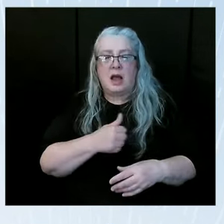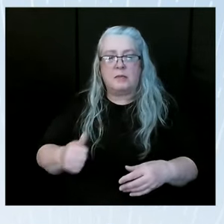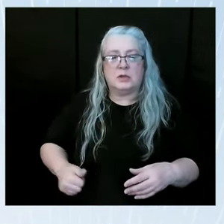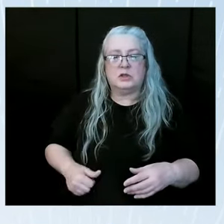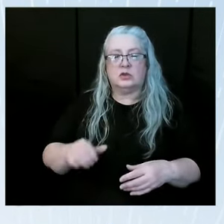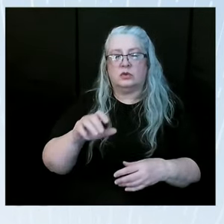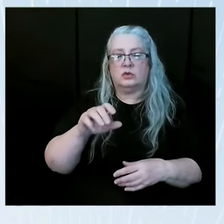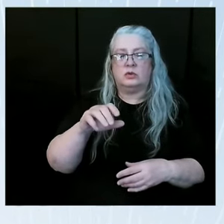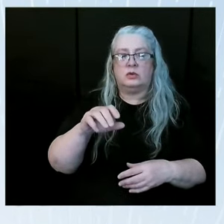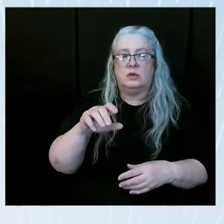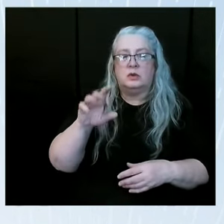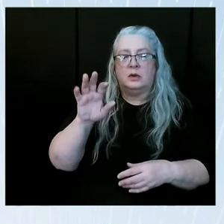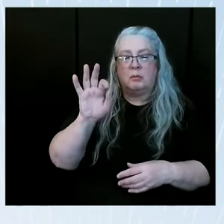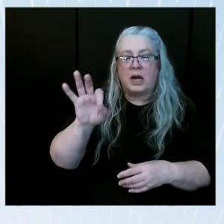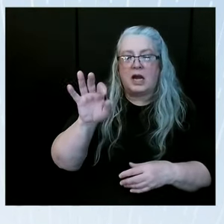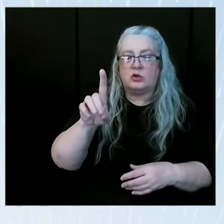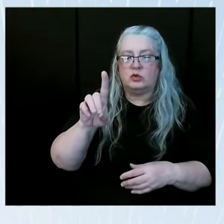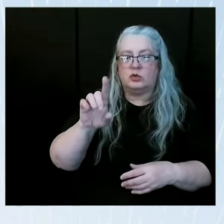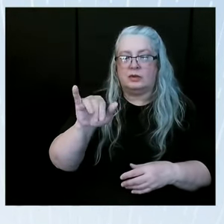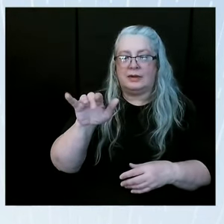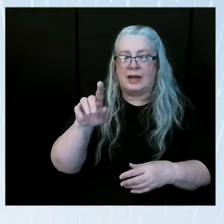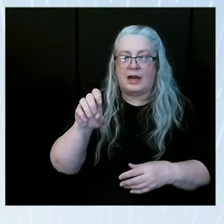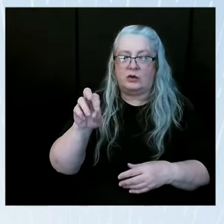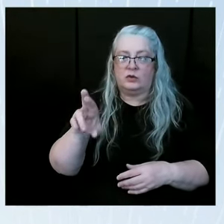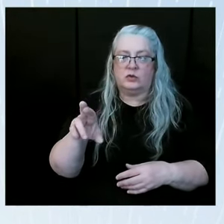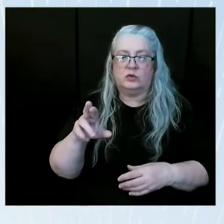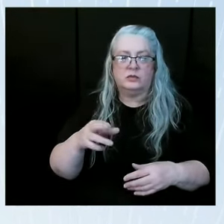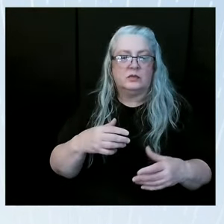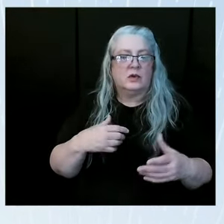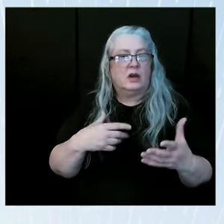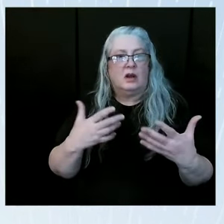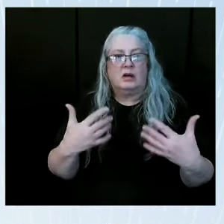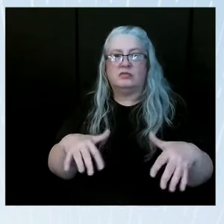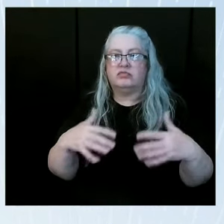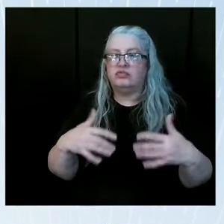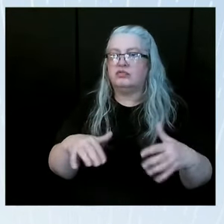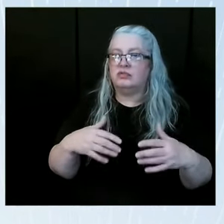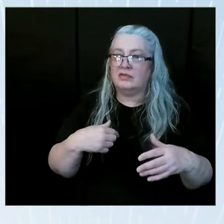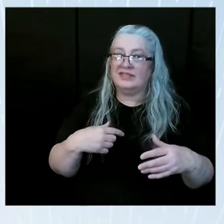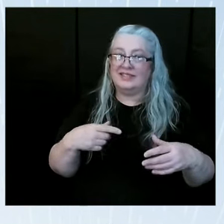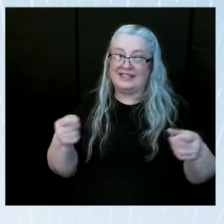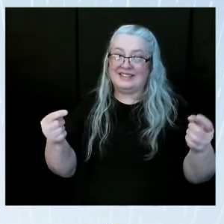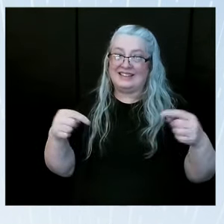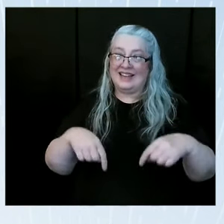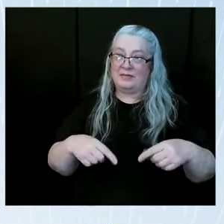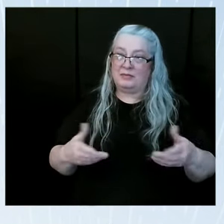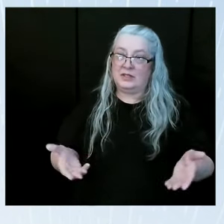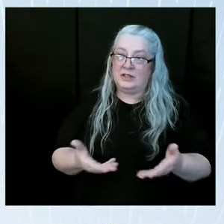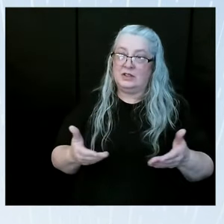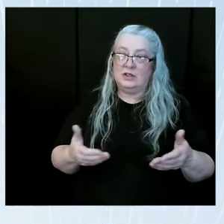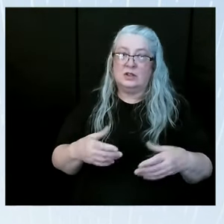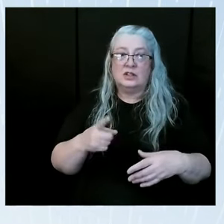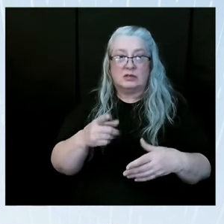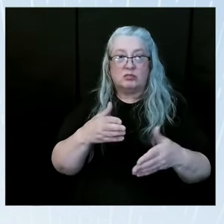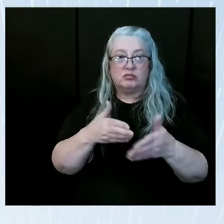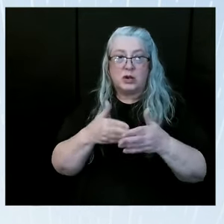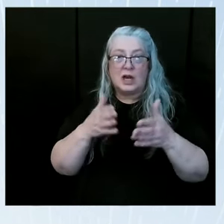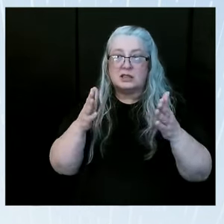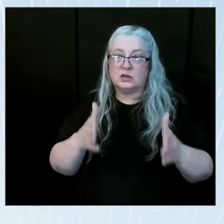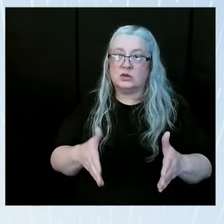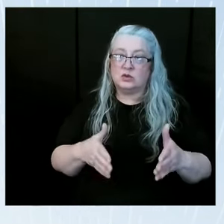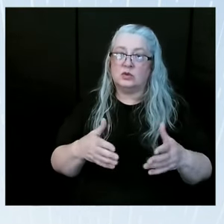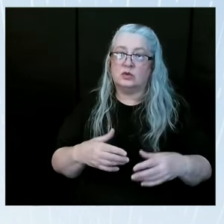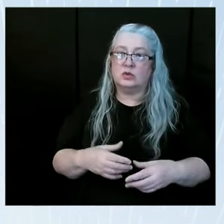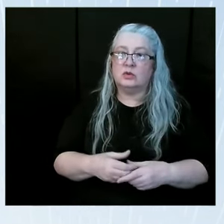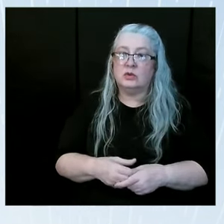believe, a couple of decades ago, when many of the things that we're dealing with now were not, there weren't even crimes on the books that you could prosecute,